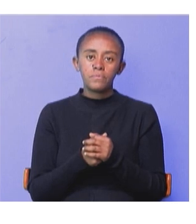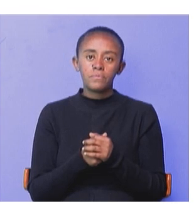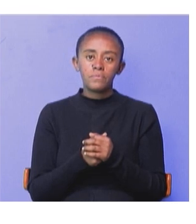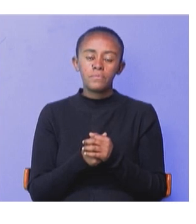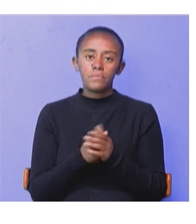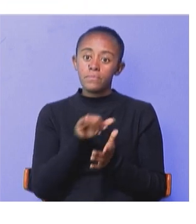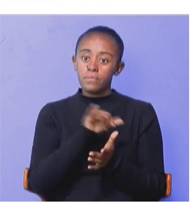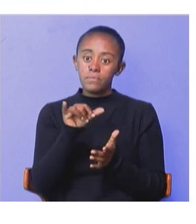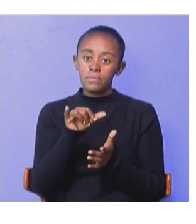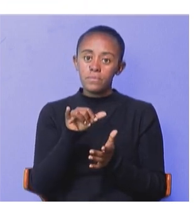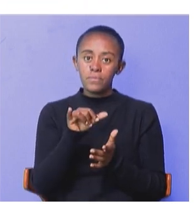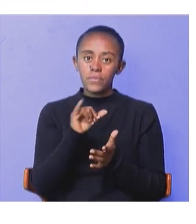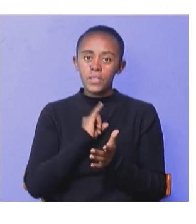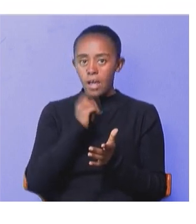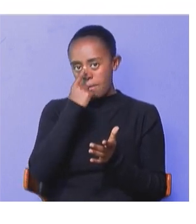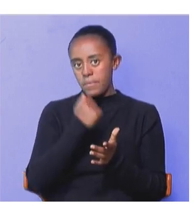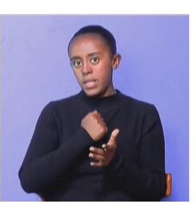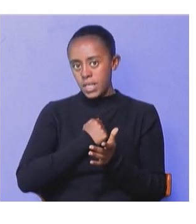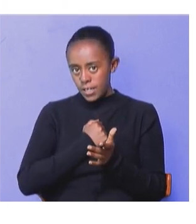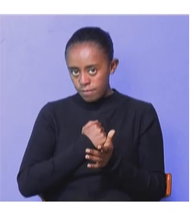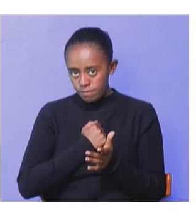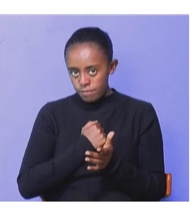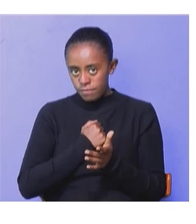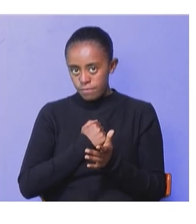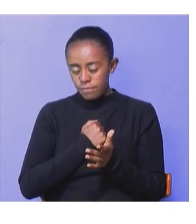like I believe